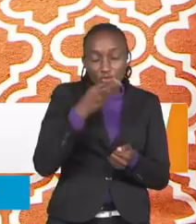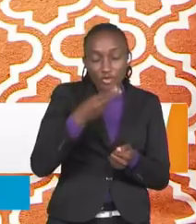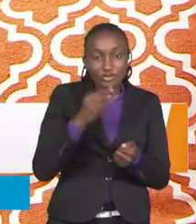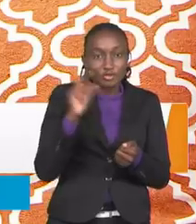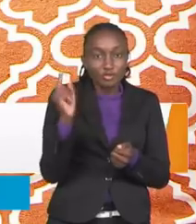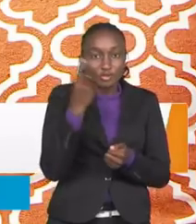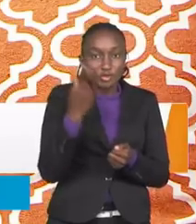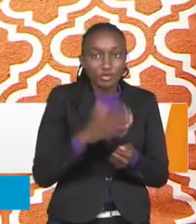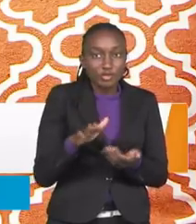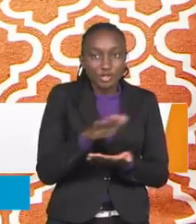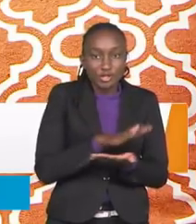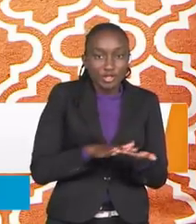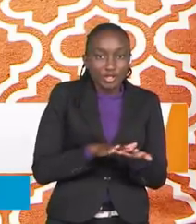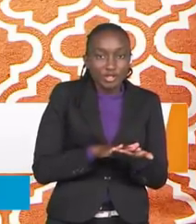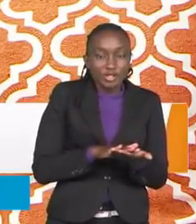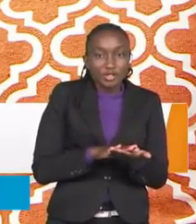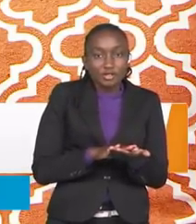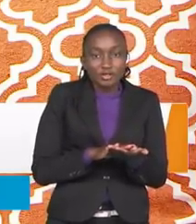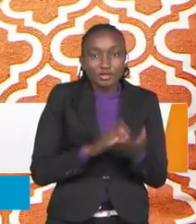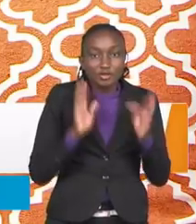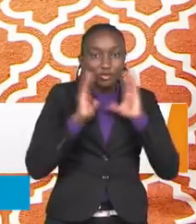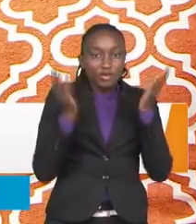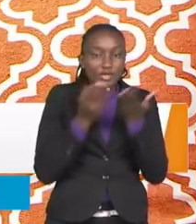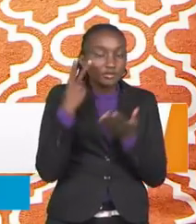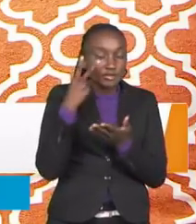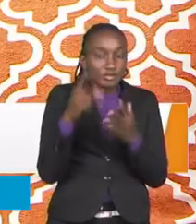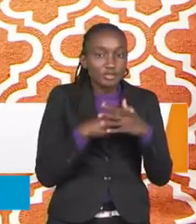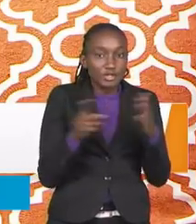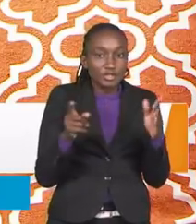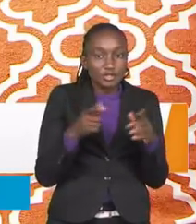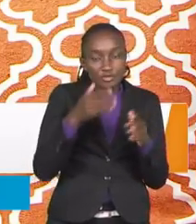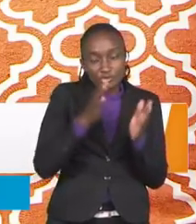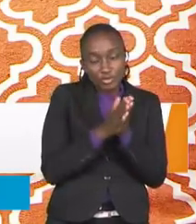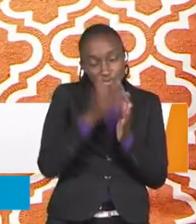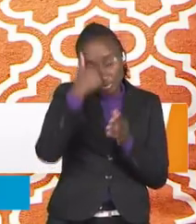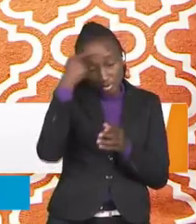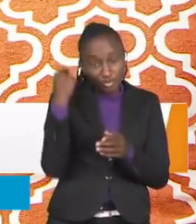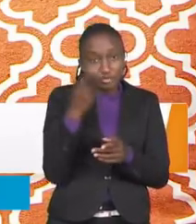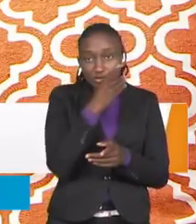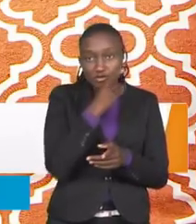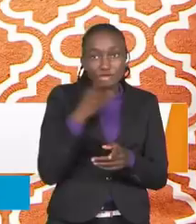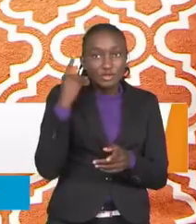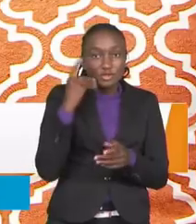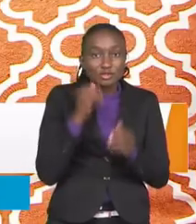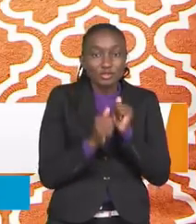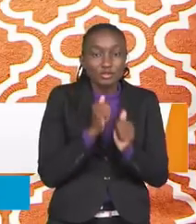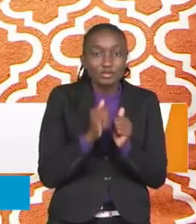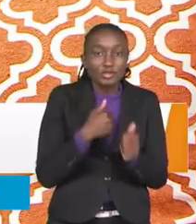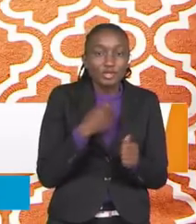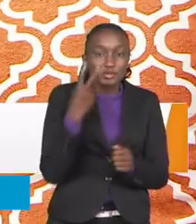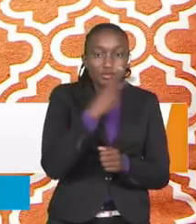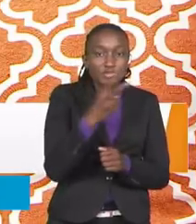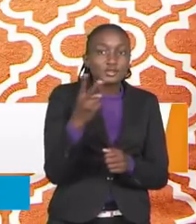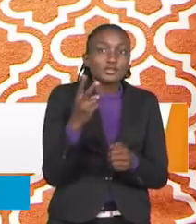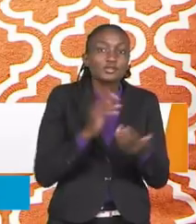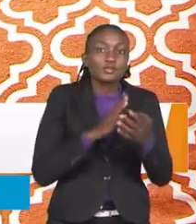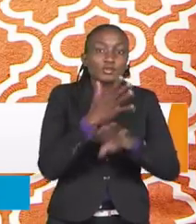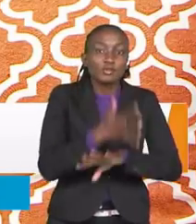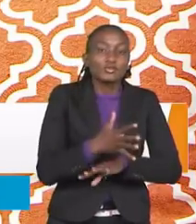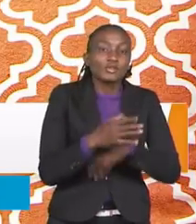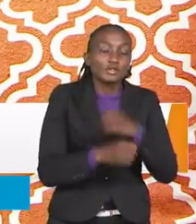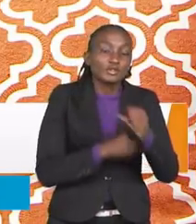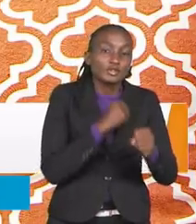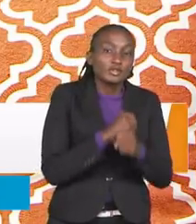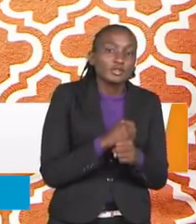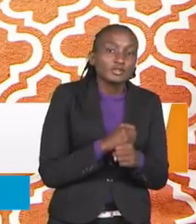with because of the drought that was in the 70s and the droughts that have that we have seen over the